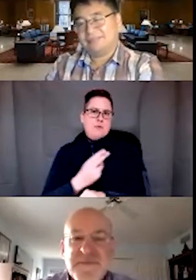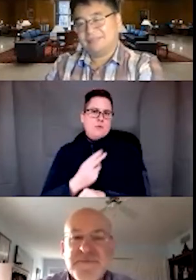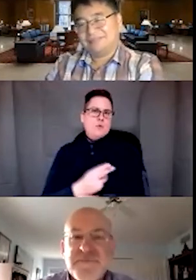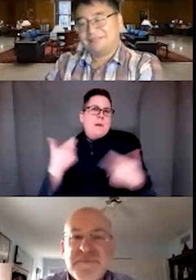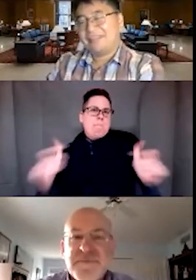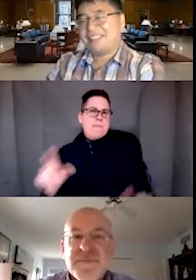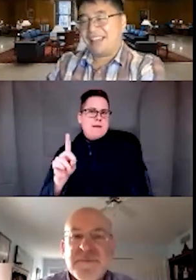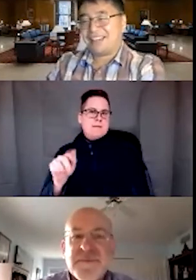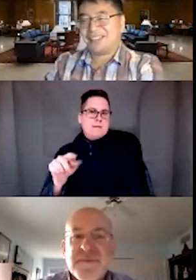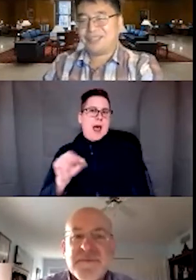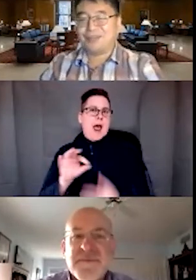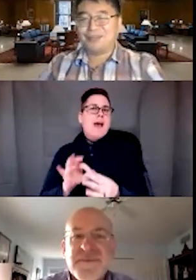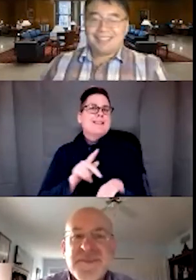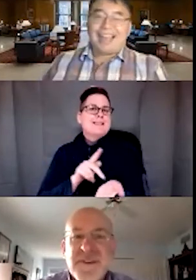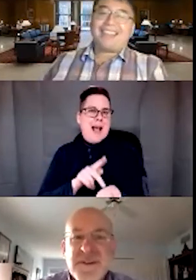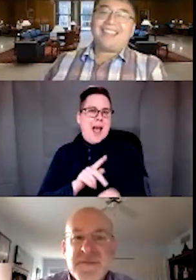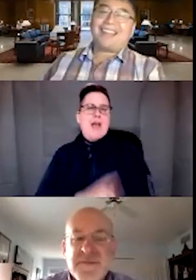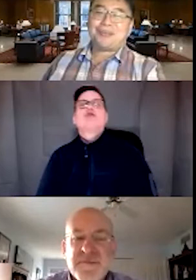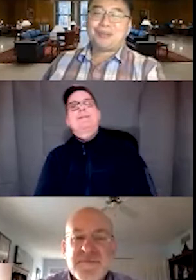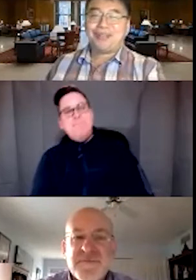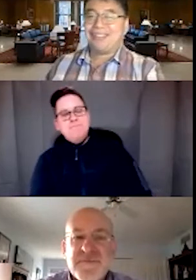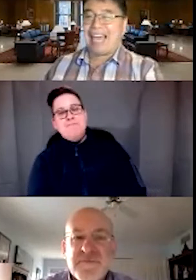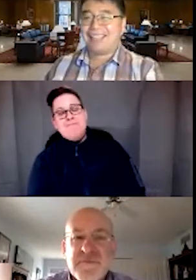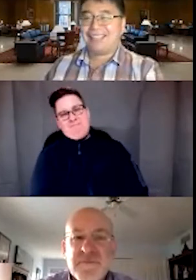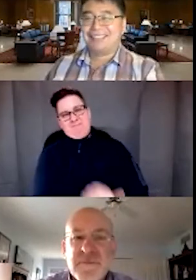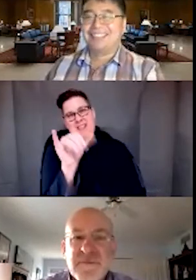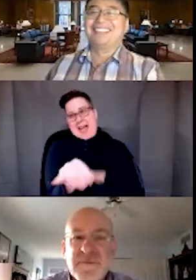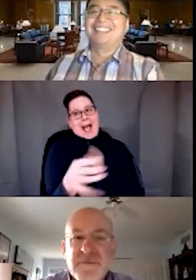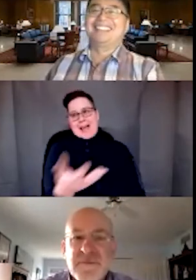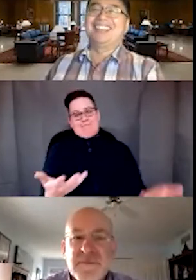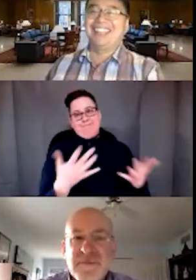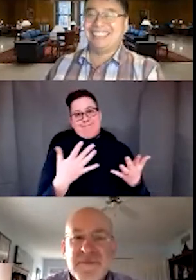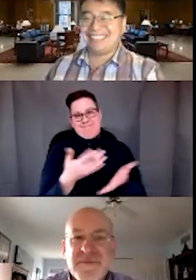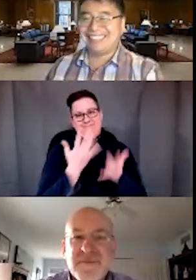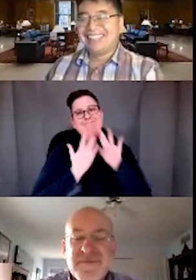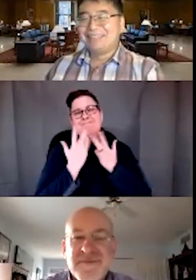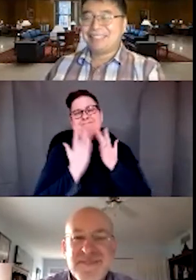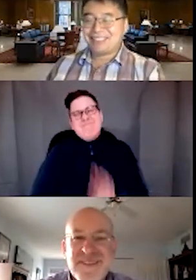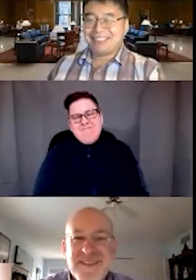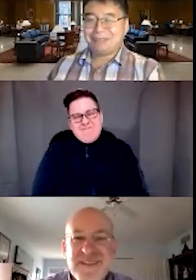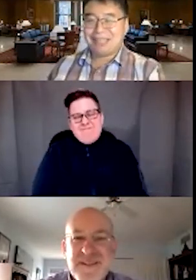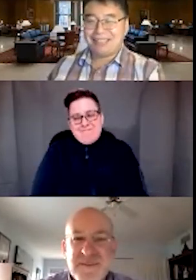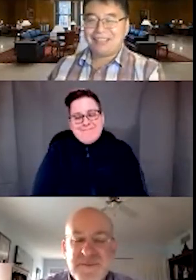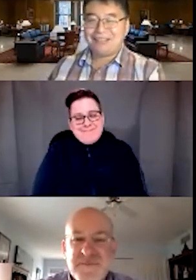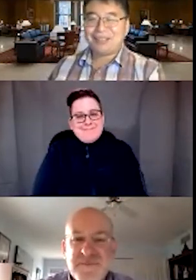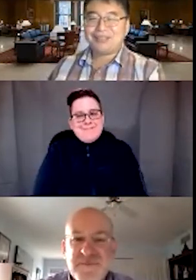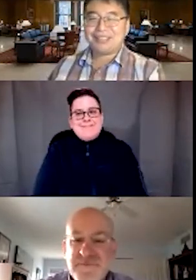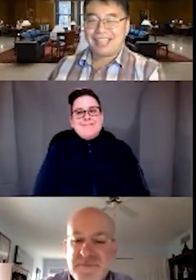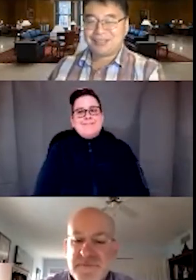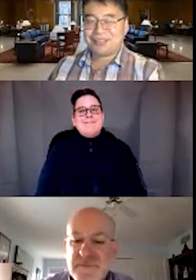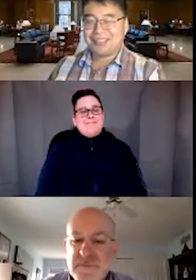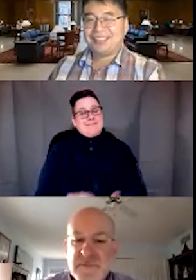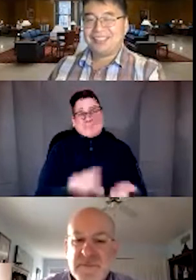psychiatry? So I think that's where we're lacking. So it's like, particularly in the field